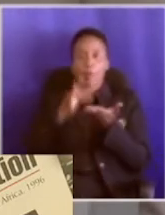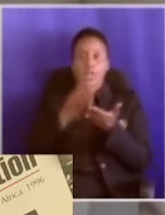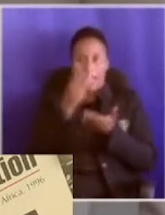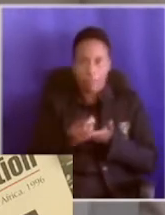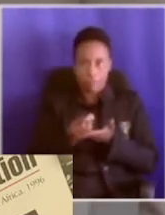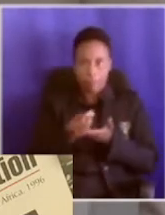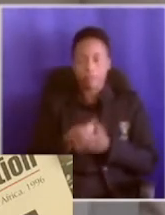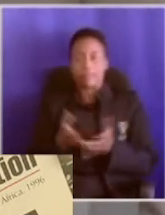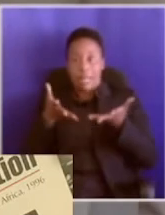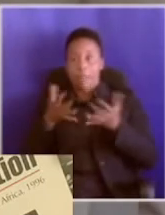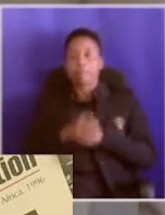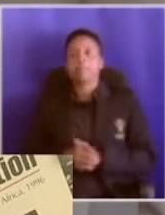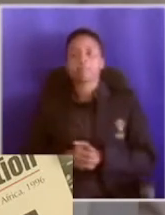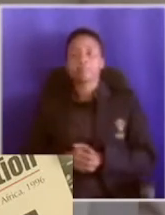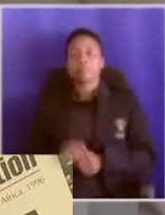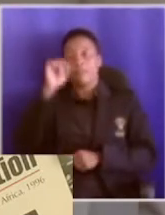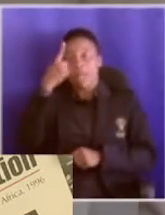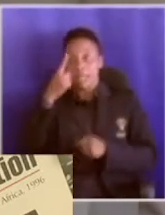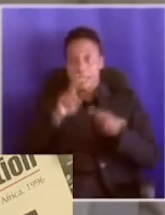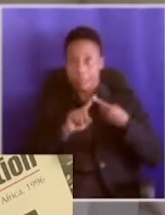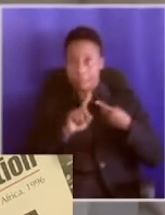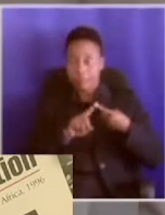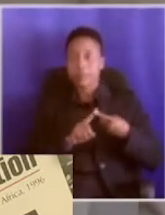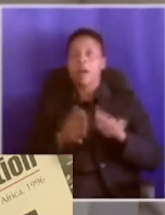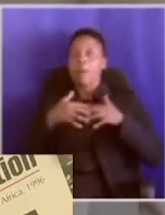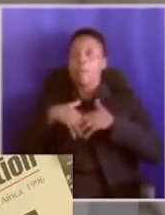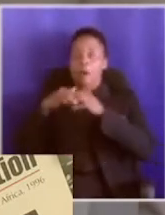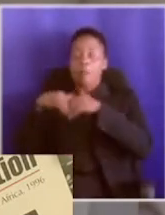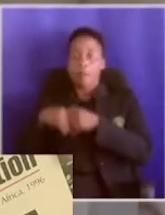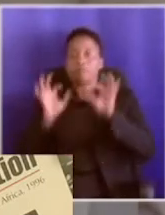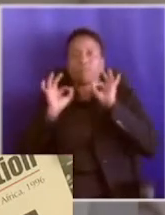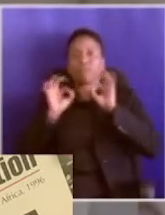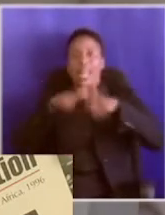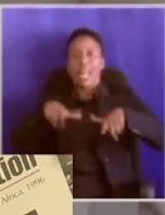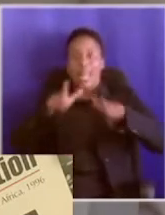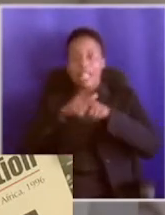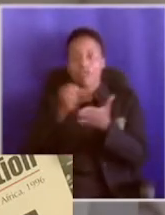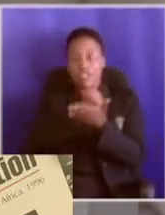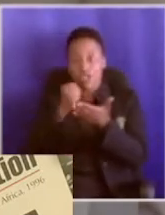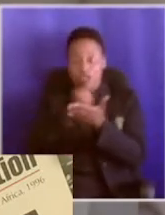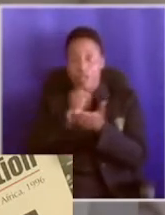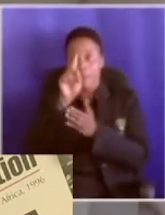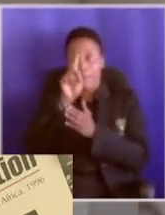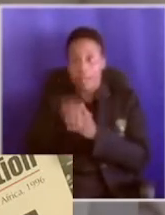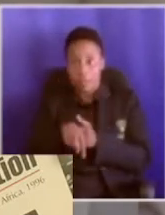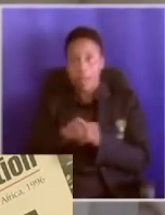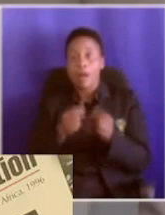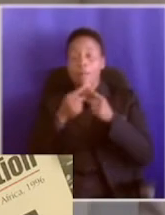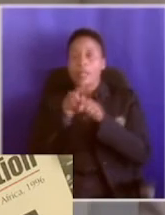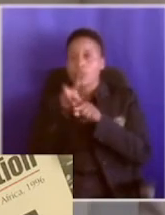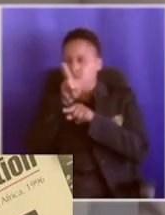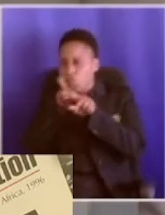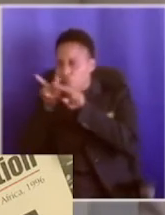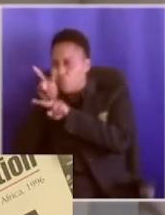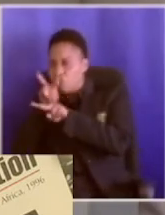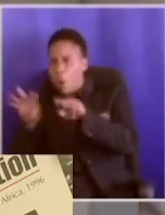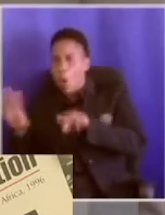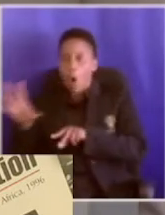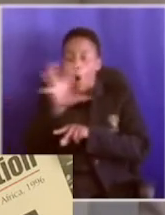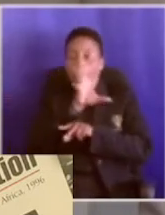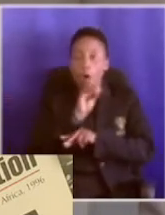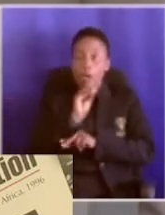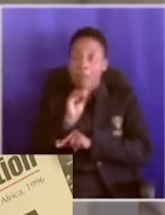regard. First, we must create a proper land registry by surveying all currently